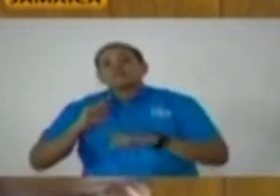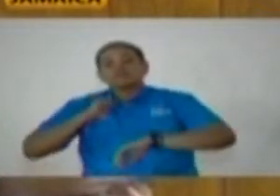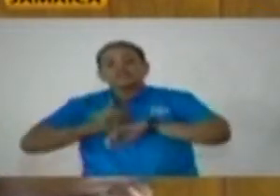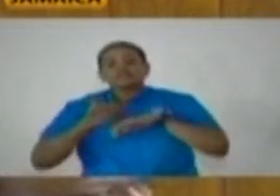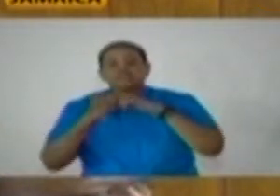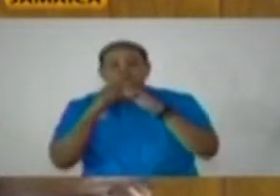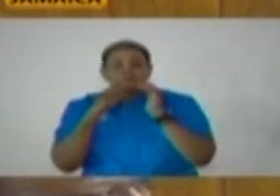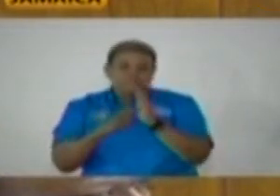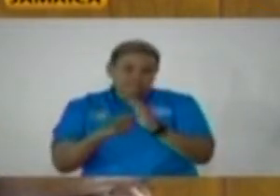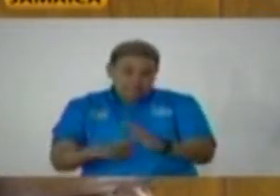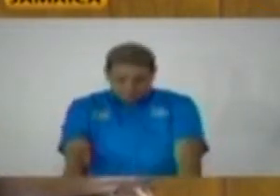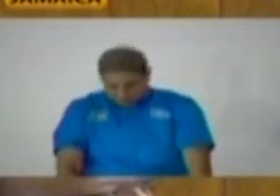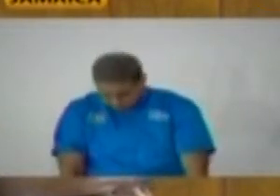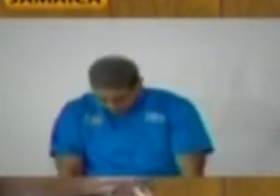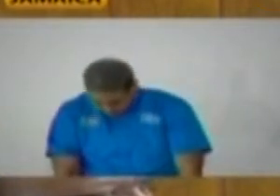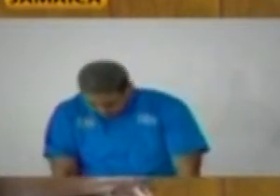example.